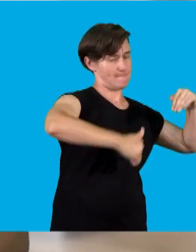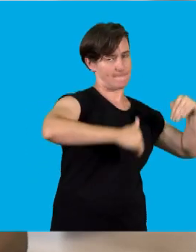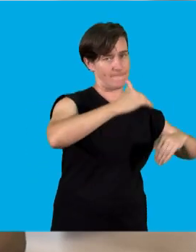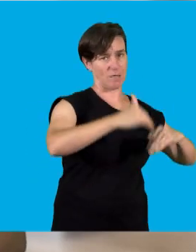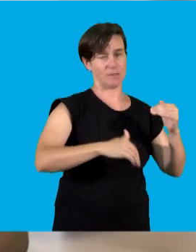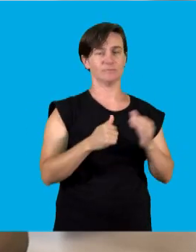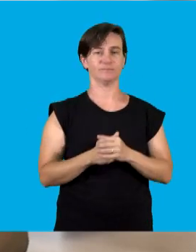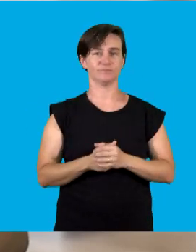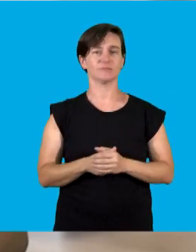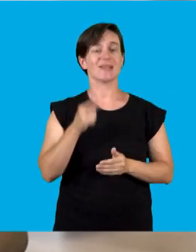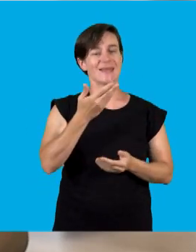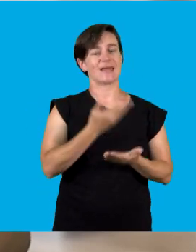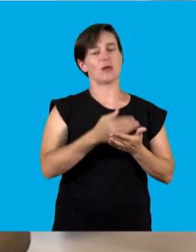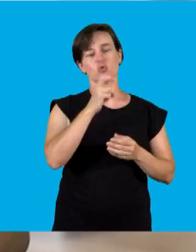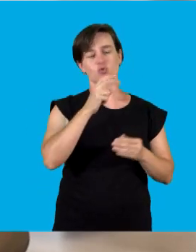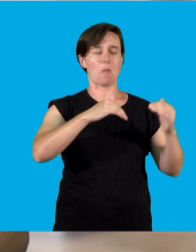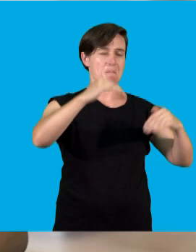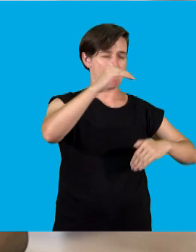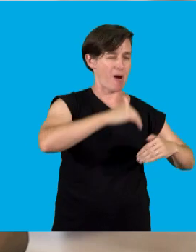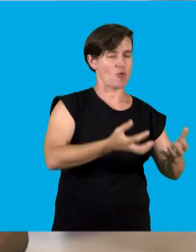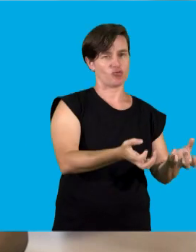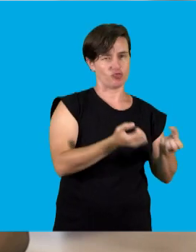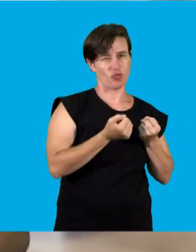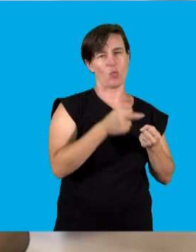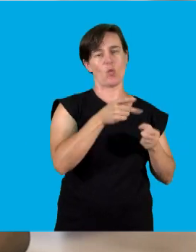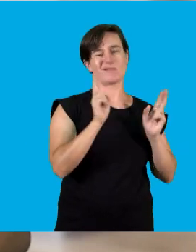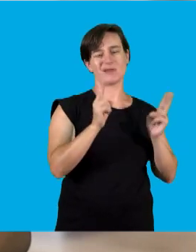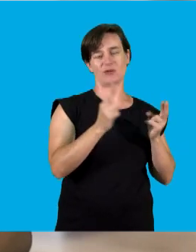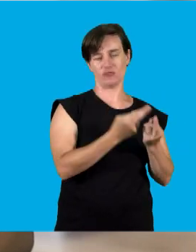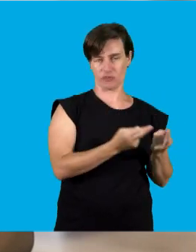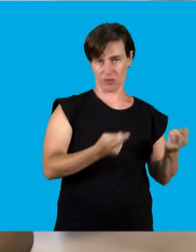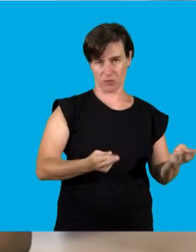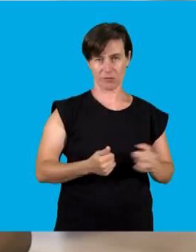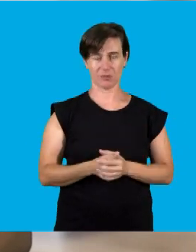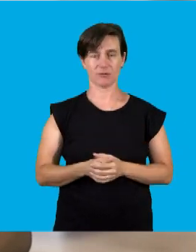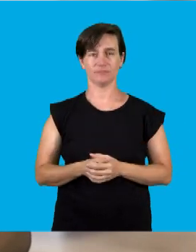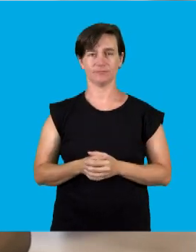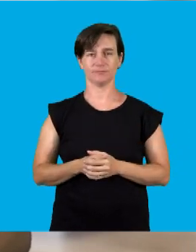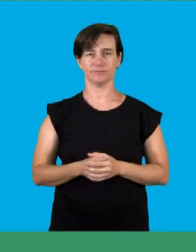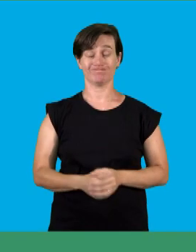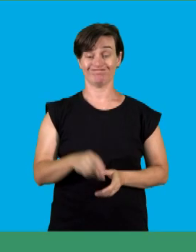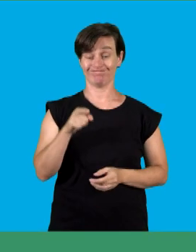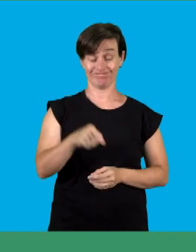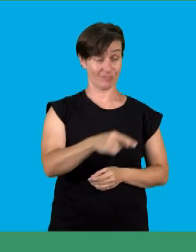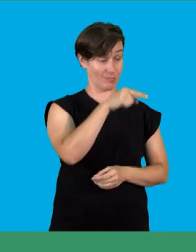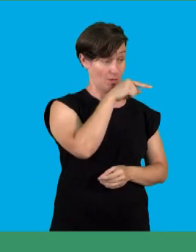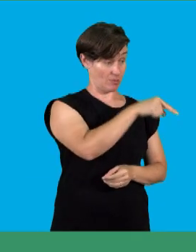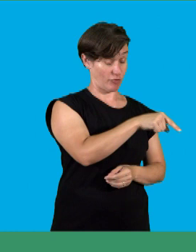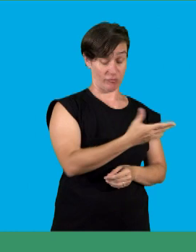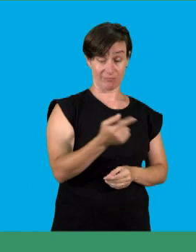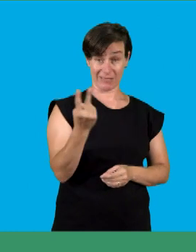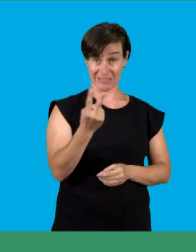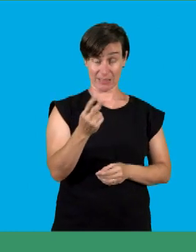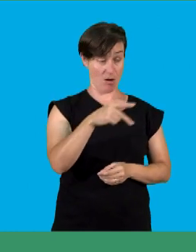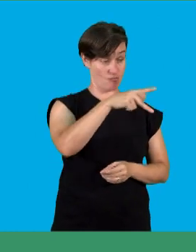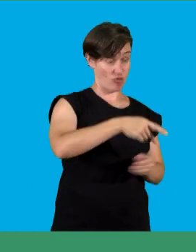extracting and cultivating of the natural resources. The primary sector and secondary sector also depends